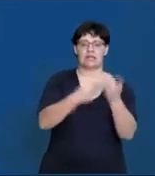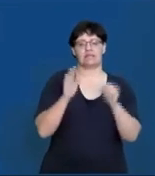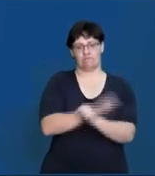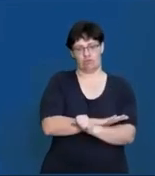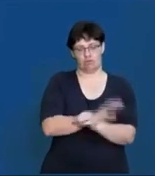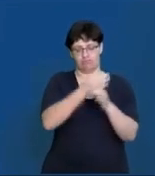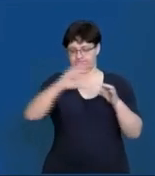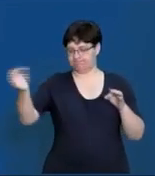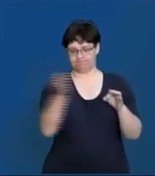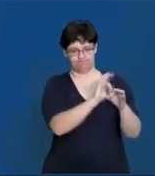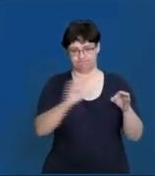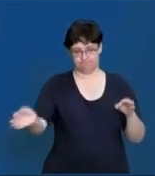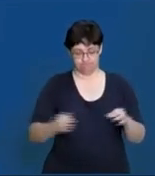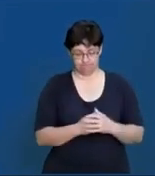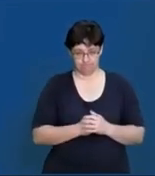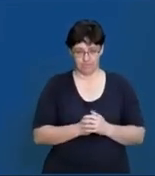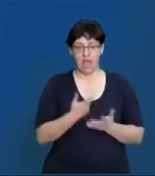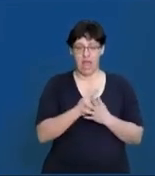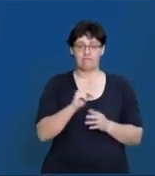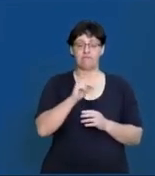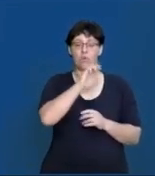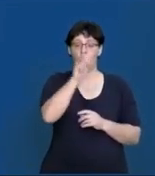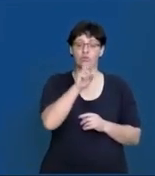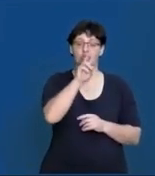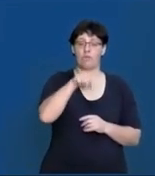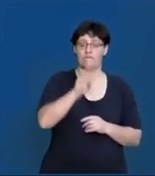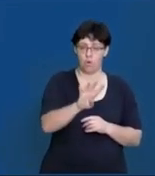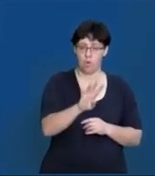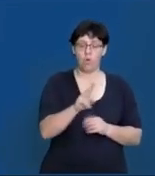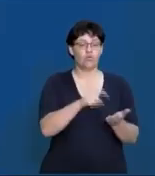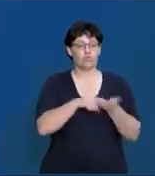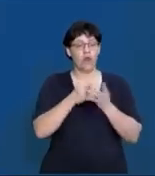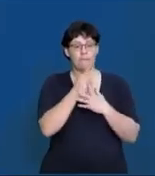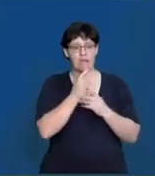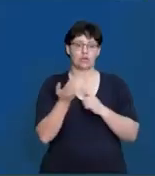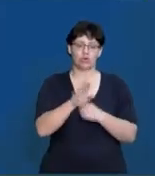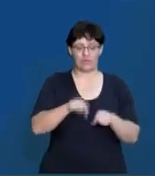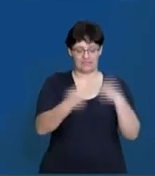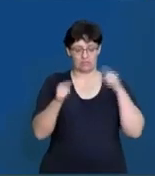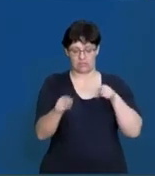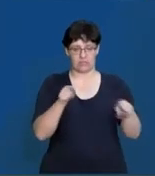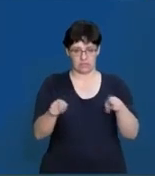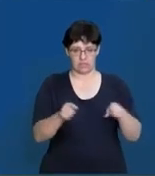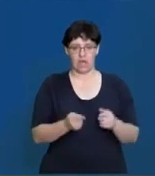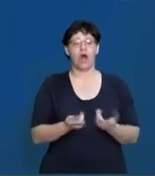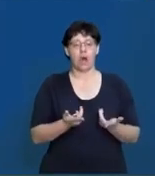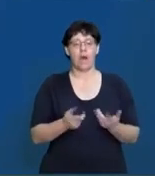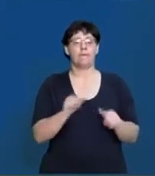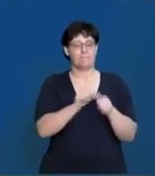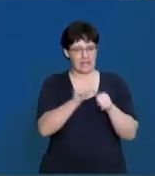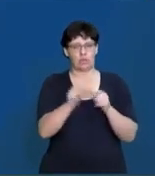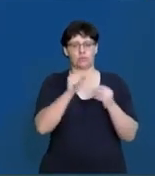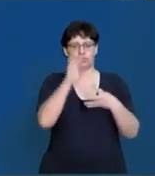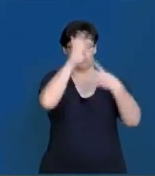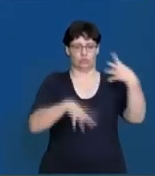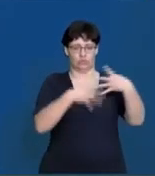should explain or discuss in full sentences, right? If a question in 2.4 requires you to show differences, I